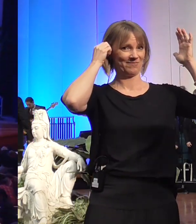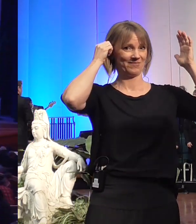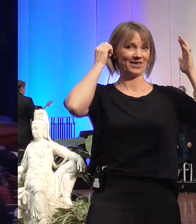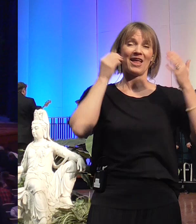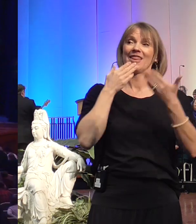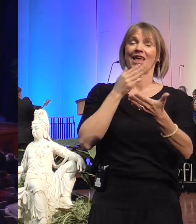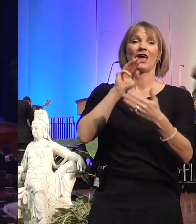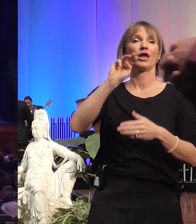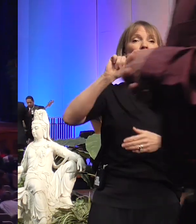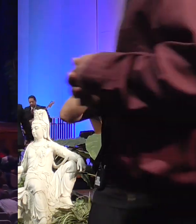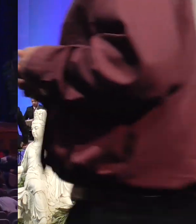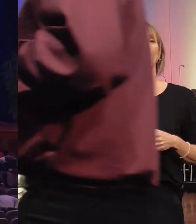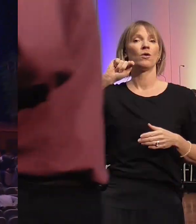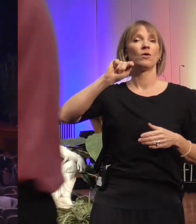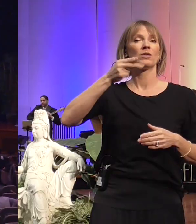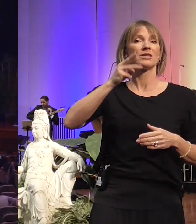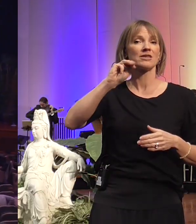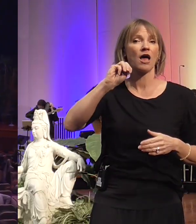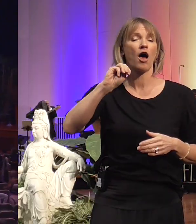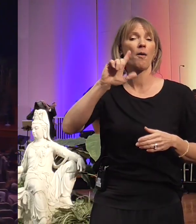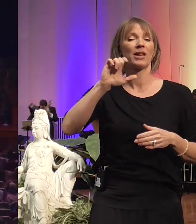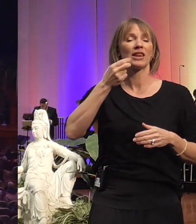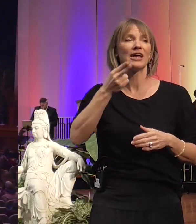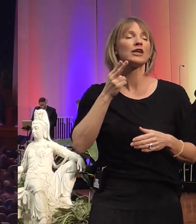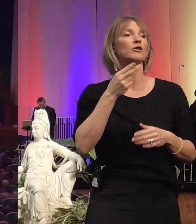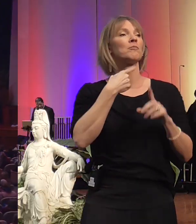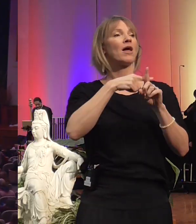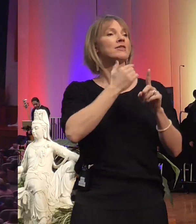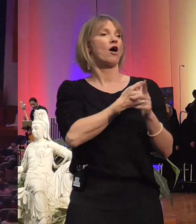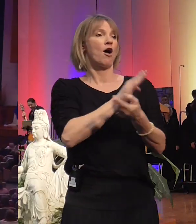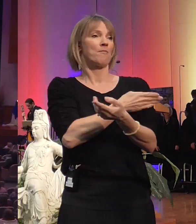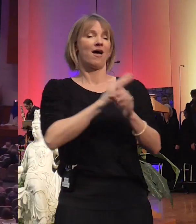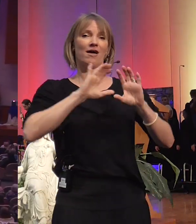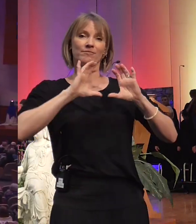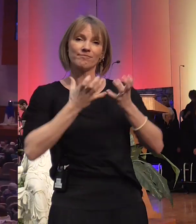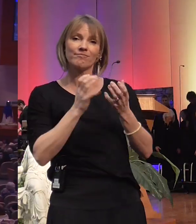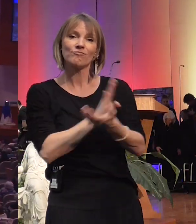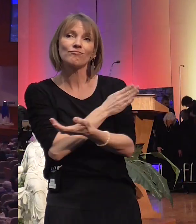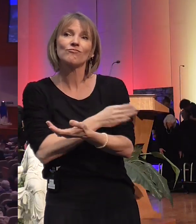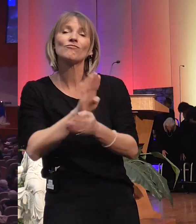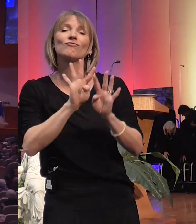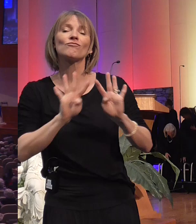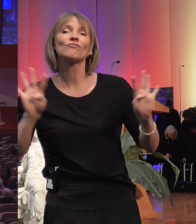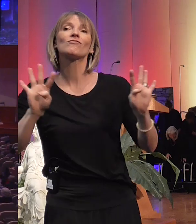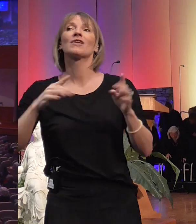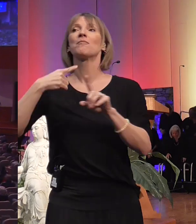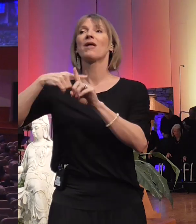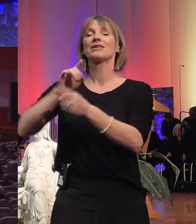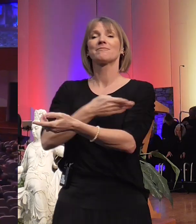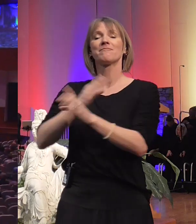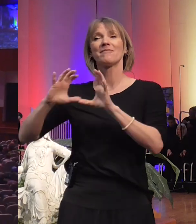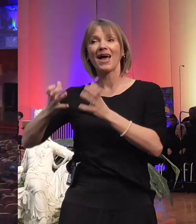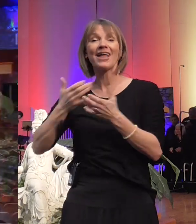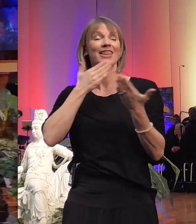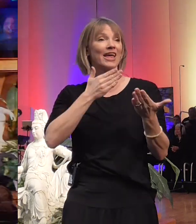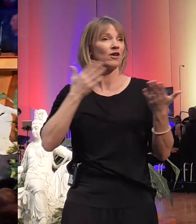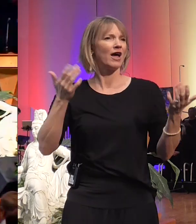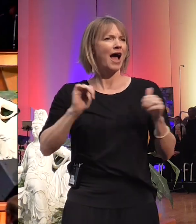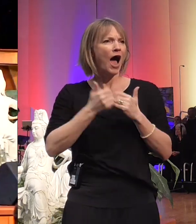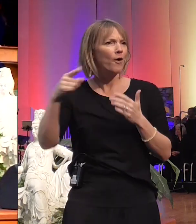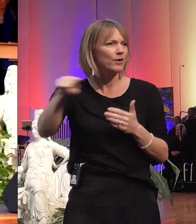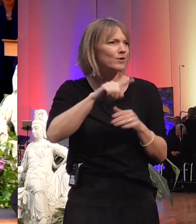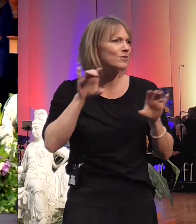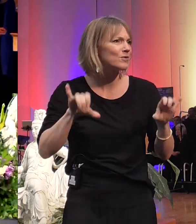Thank you, Tom Litch. Thank you to our Mile High Choir. So great to have them back with us. Thanks to this Mile High Band. Thank you for being with us today. How's everyone